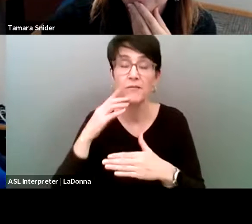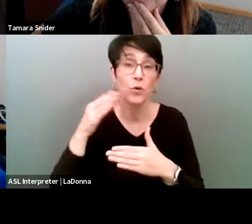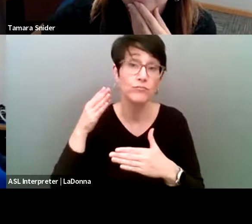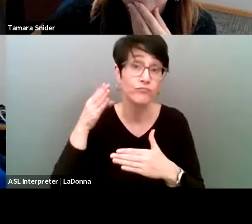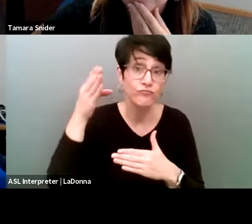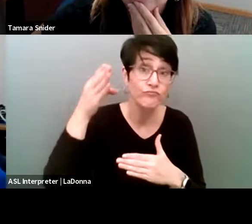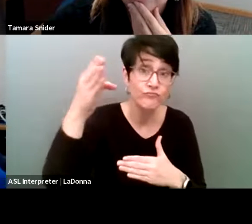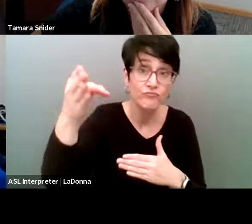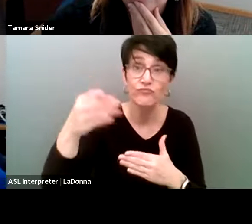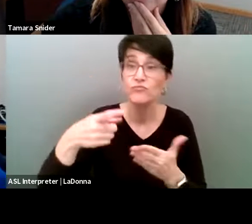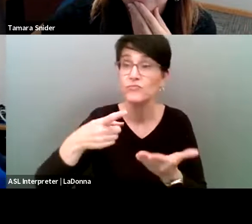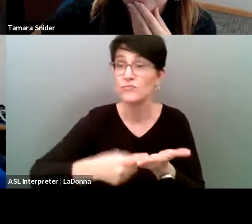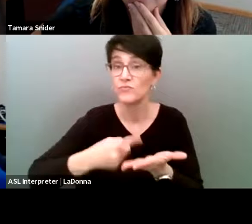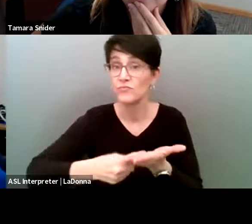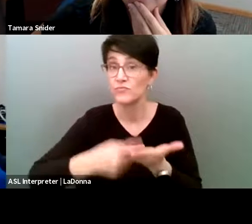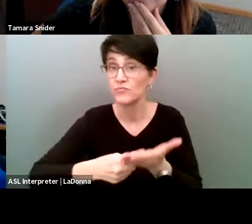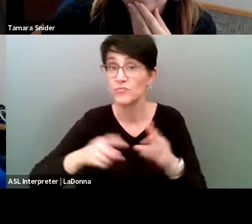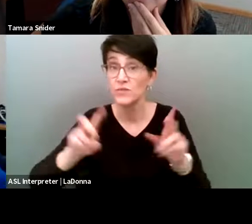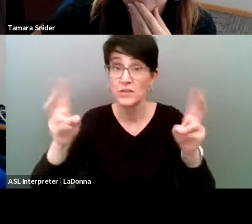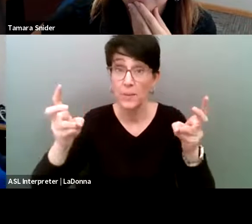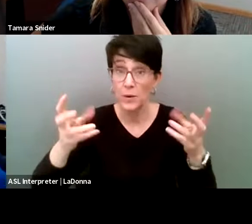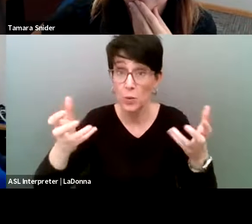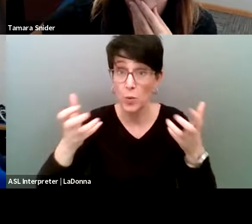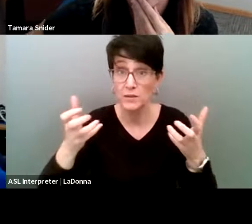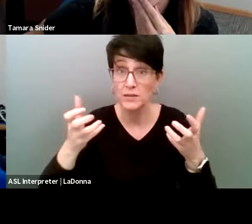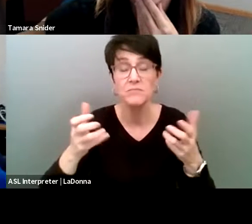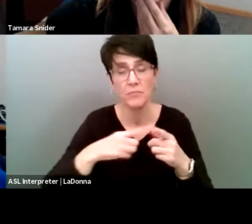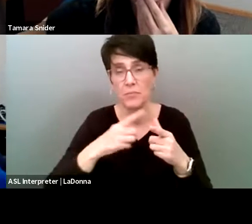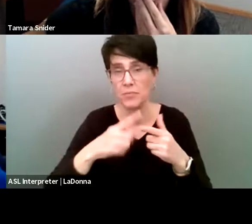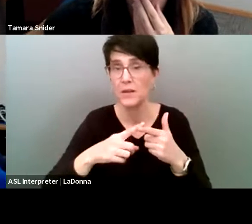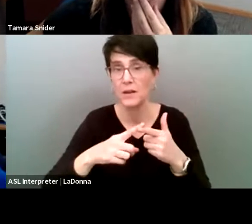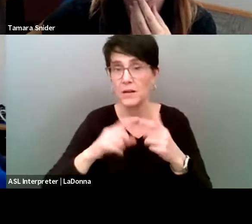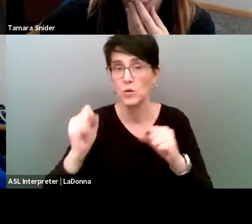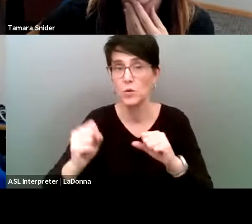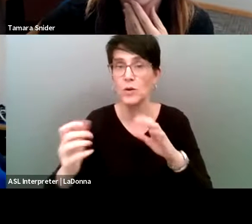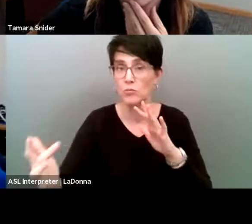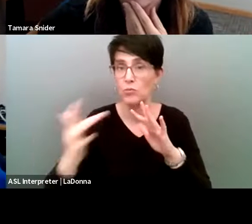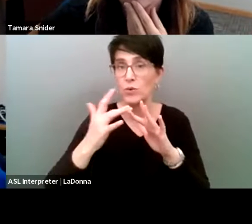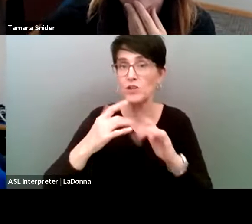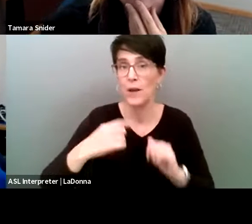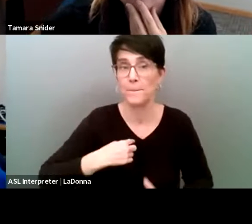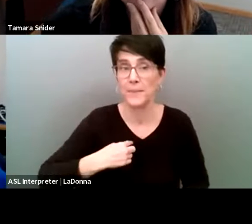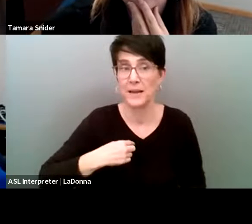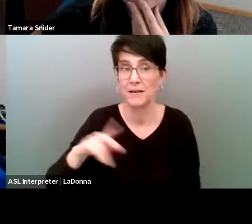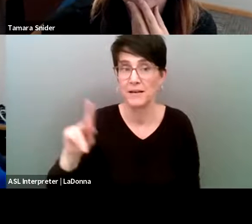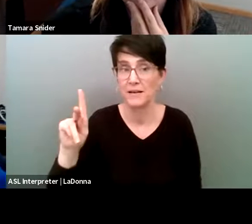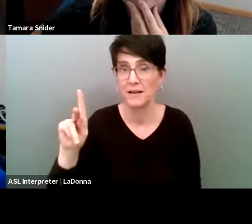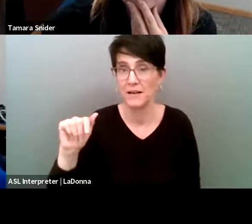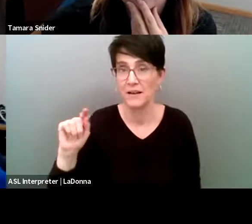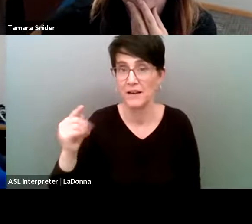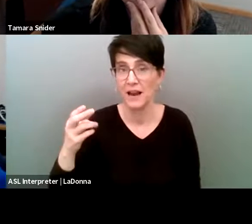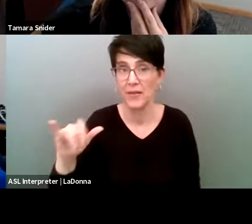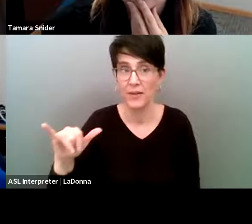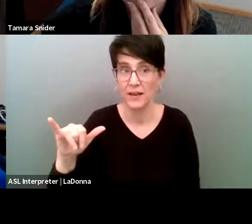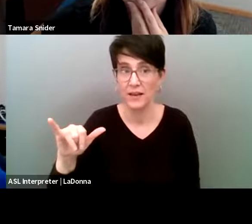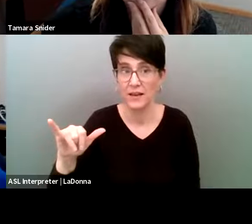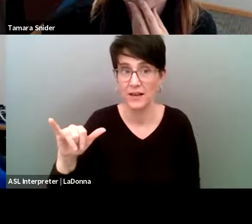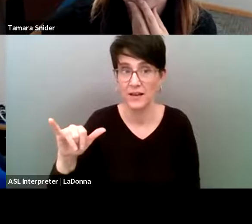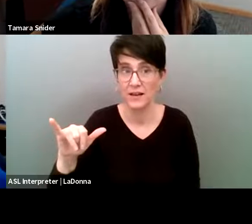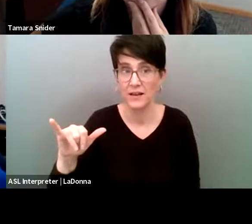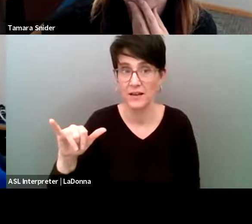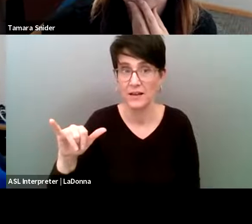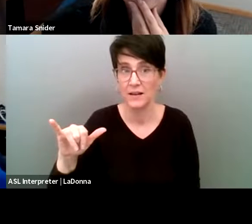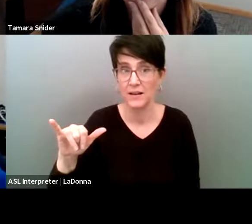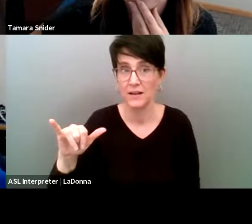future topics, feel free to reach out to me at